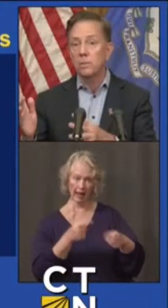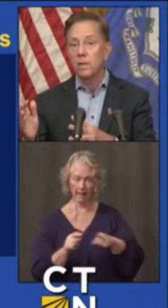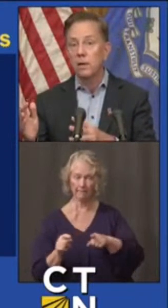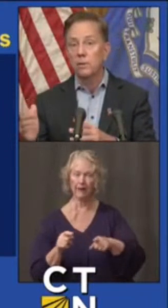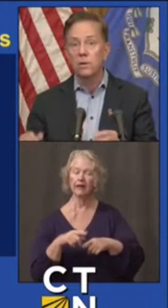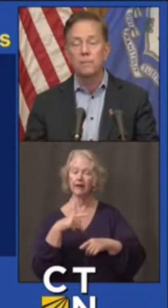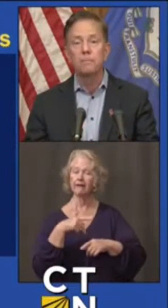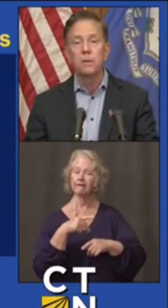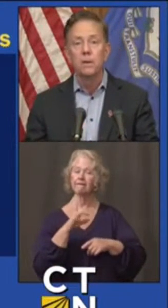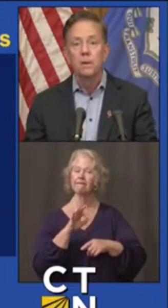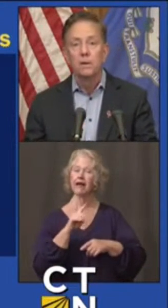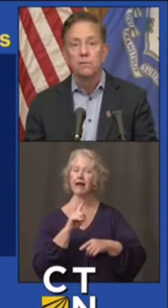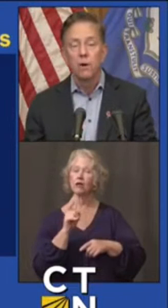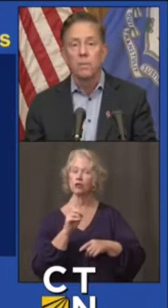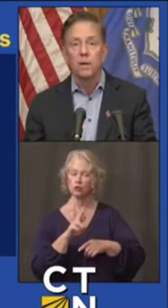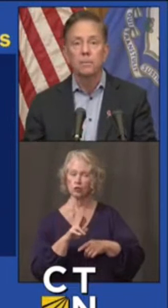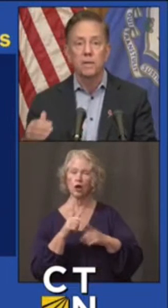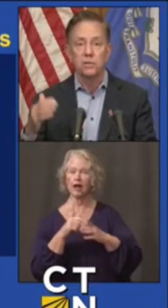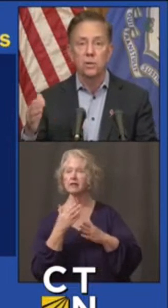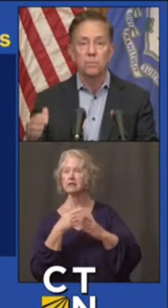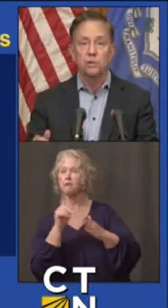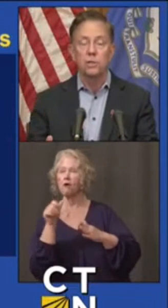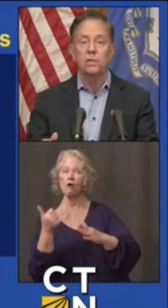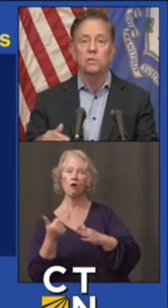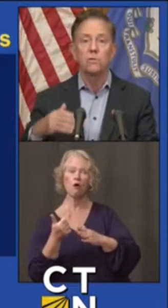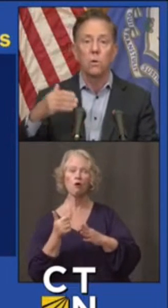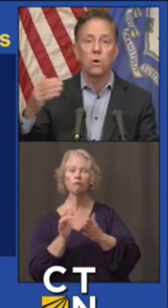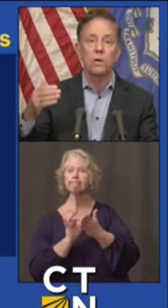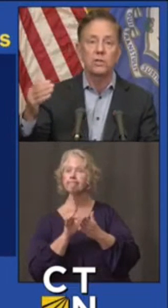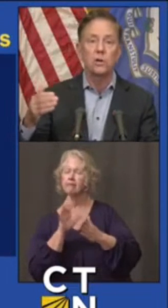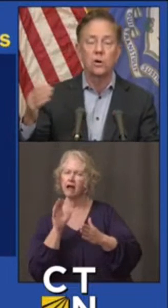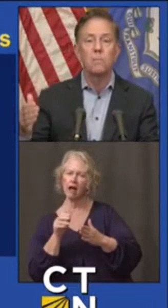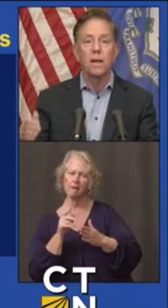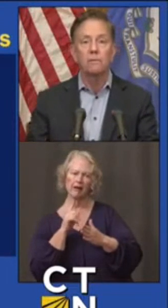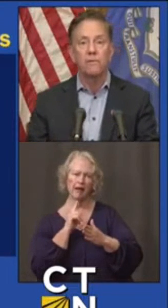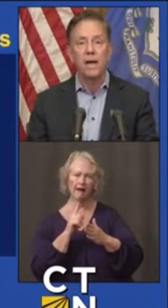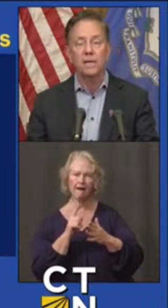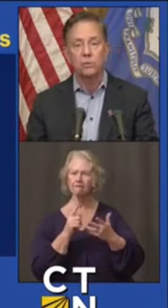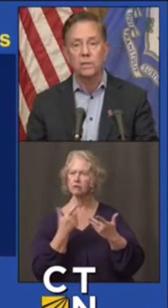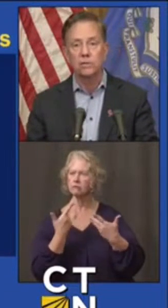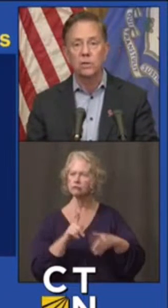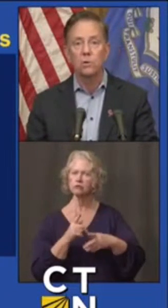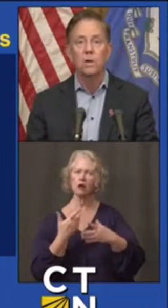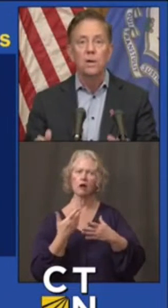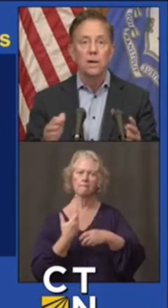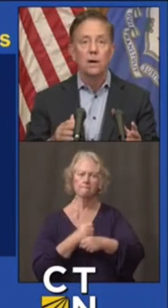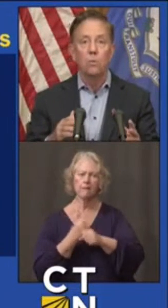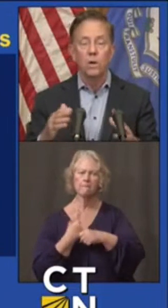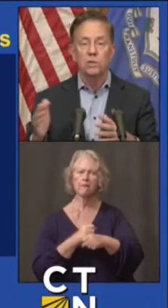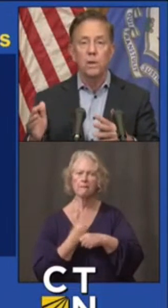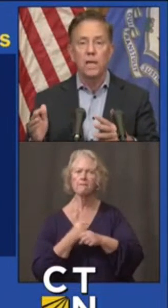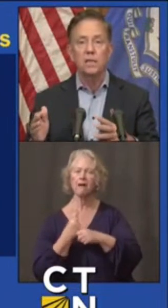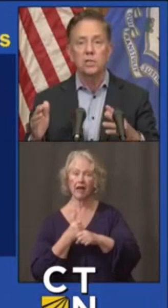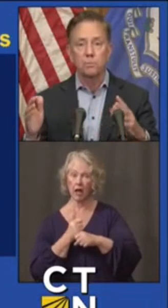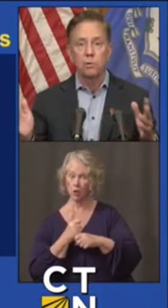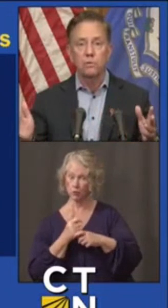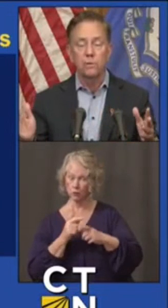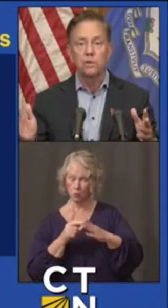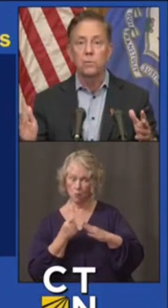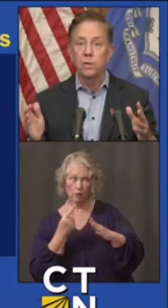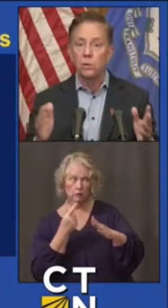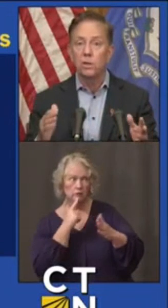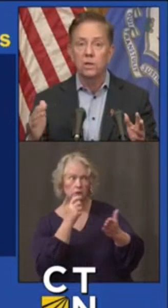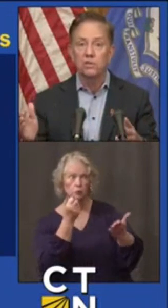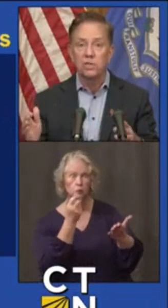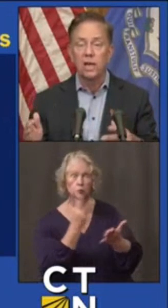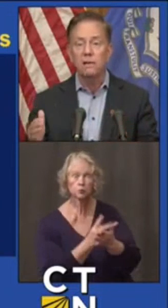some of the other pharma companies that are pushing on this, have already started manufacturing. So once we get these approvals and we